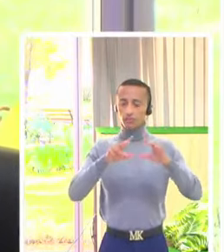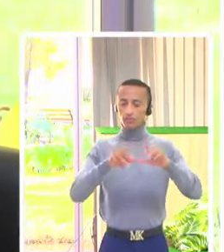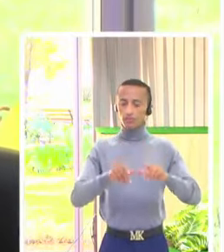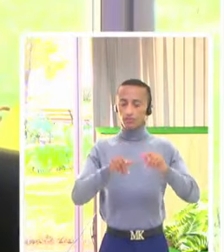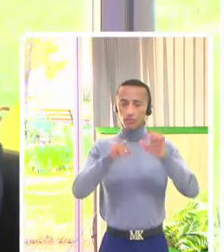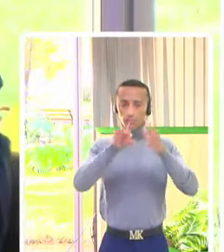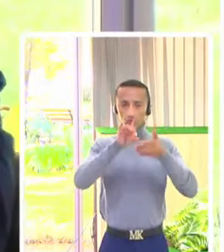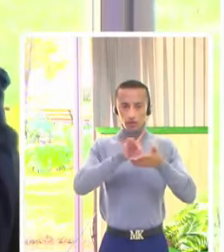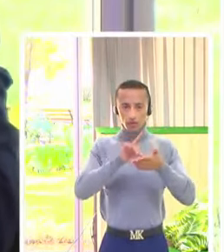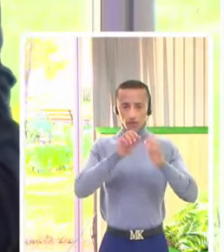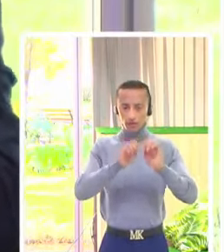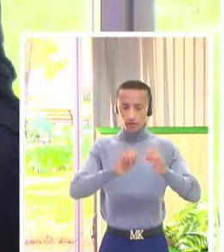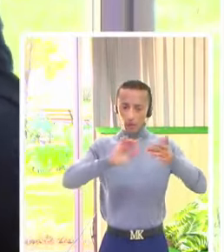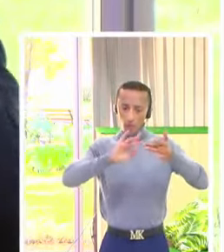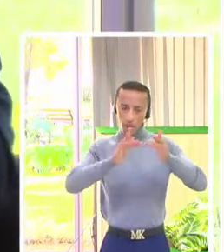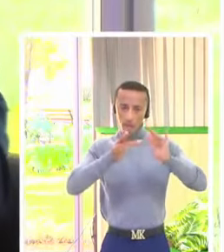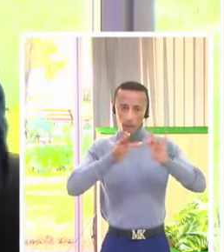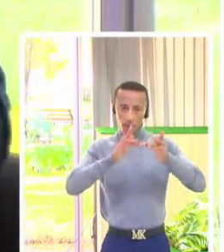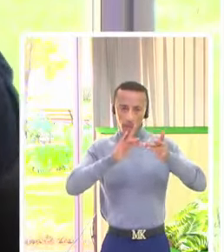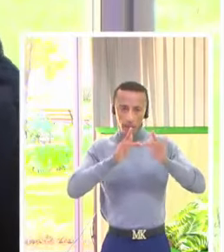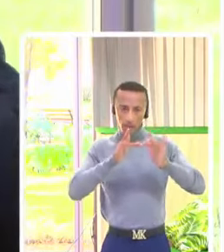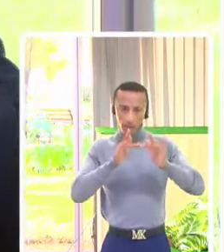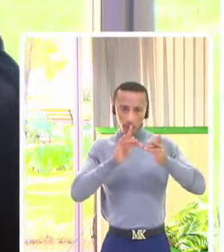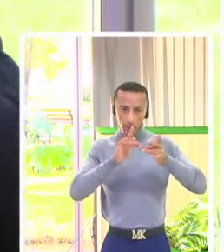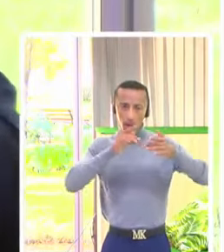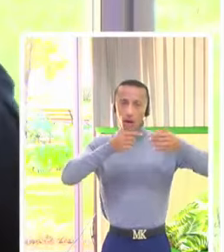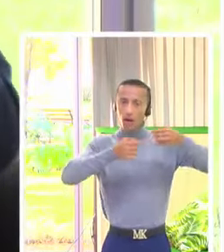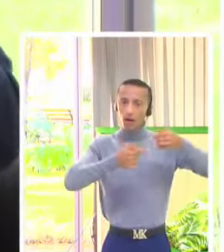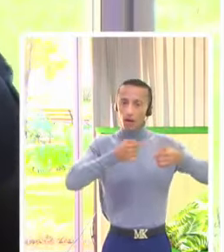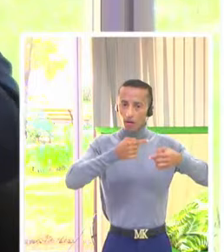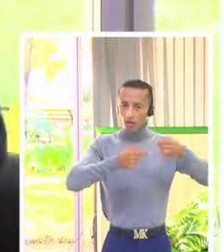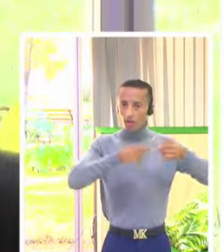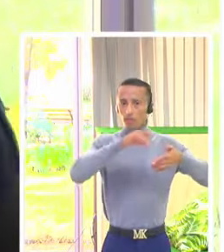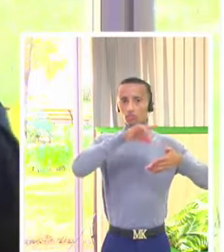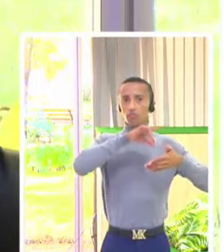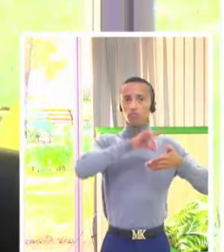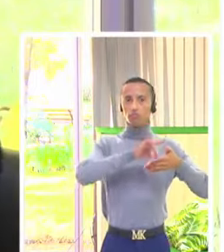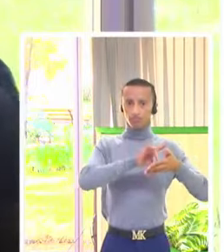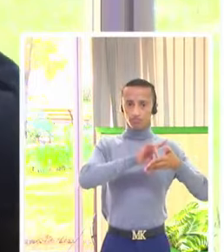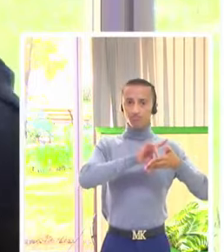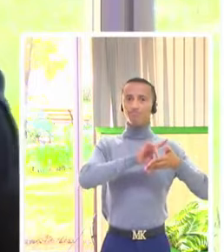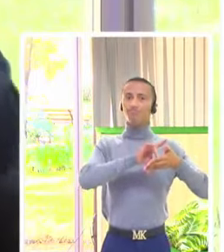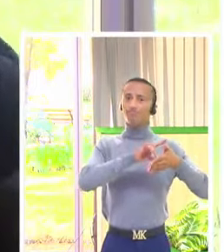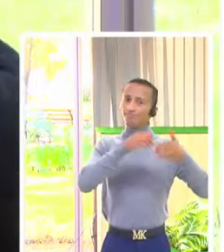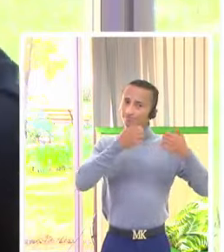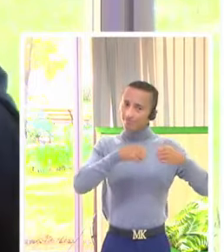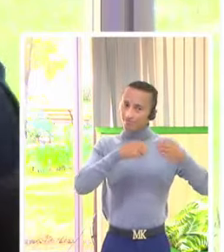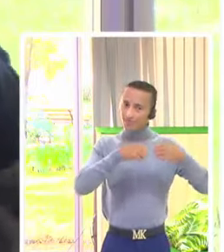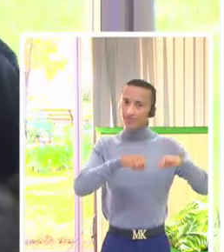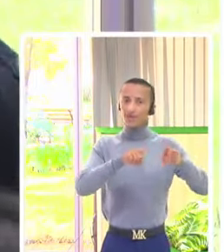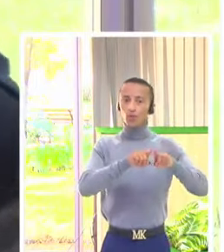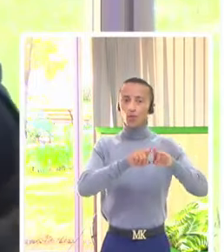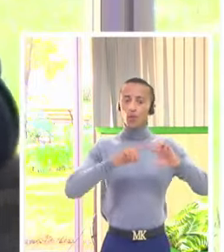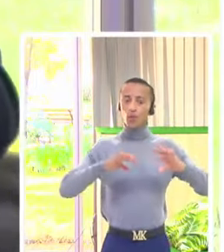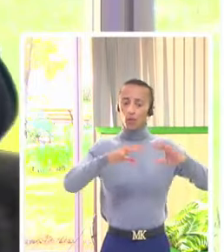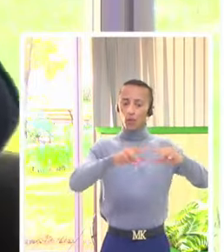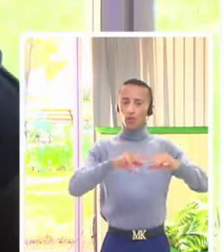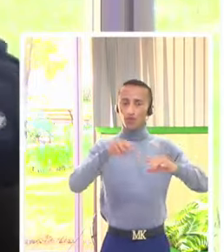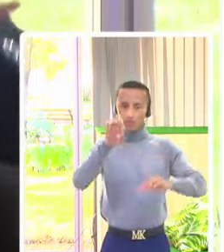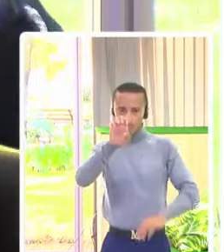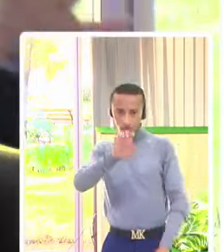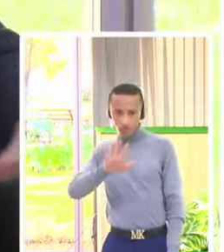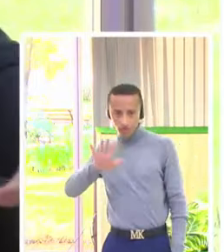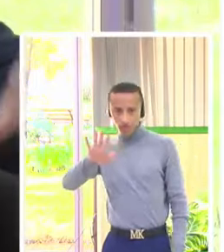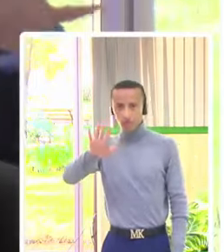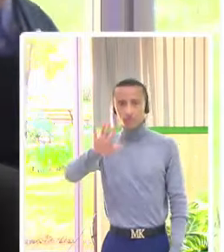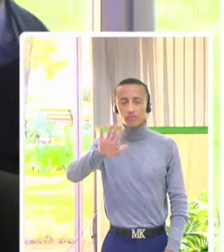also, and get the states as the enrollers. So the enrollment is done